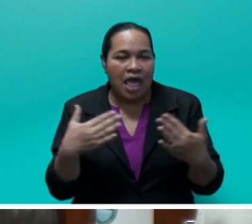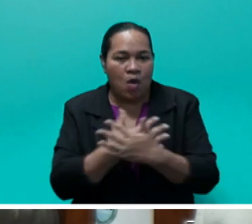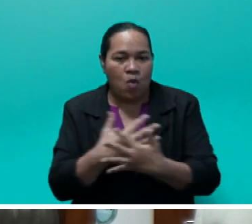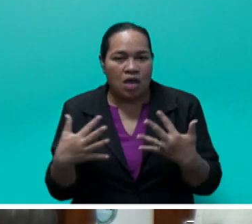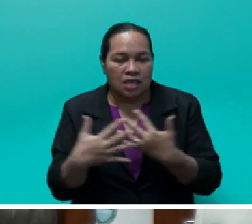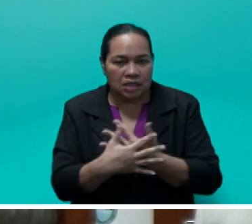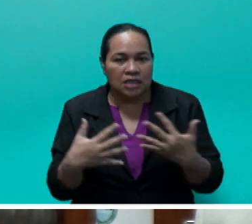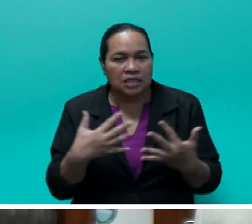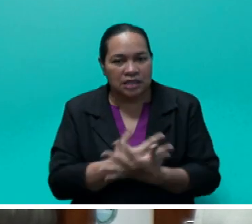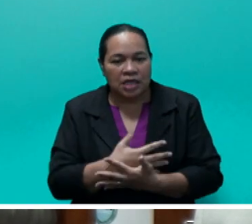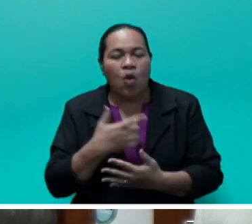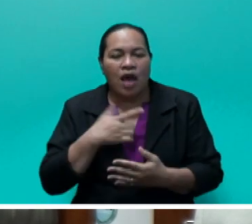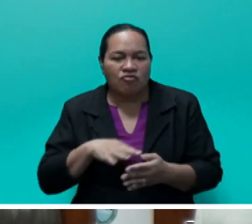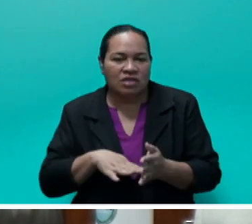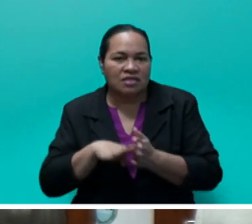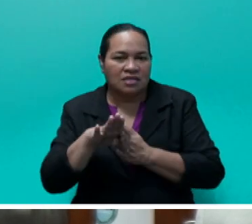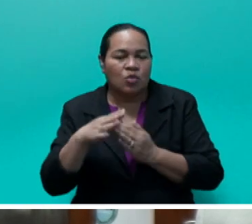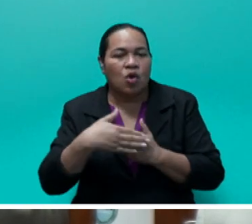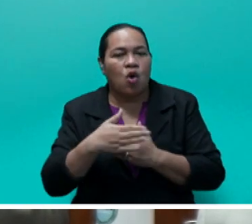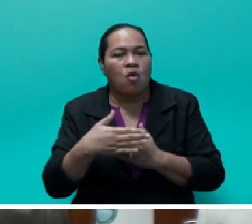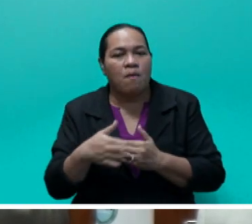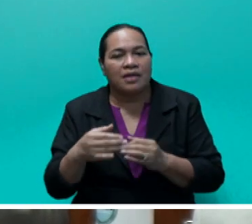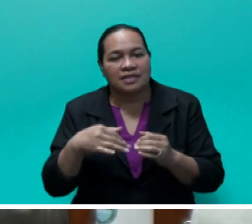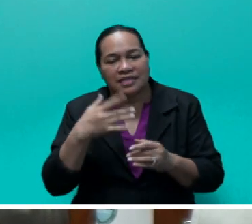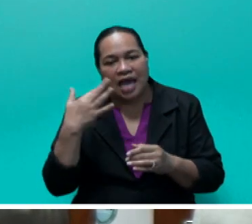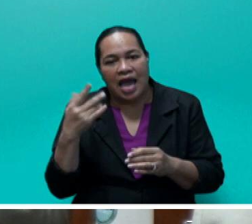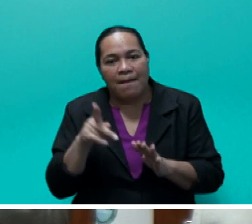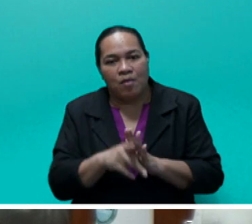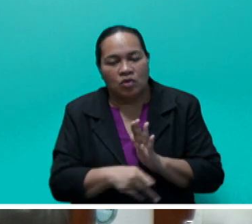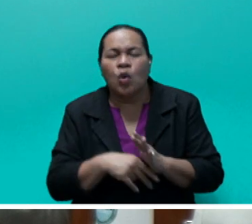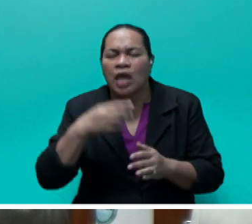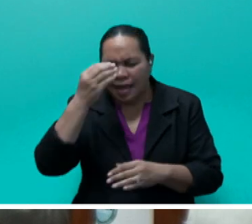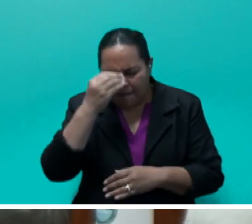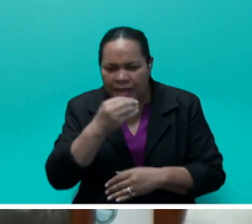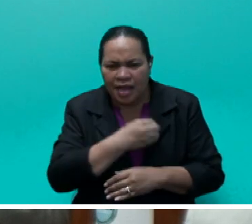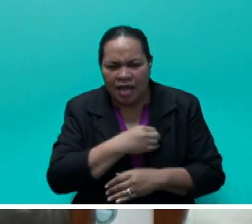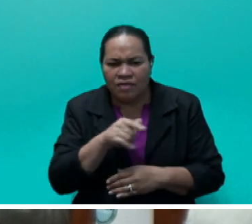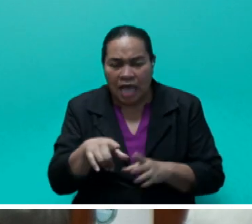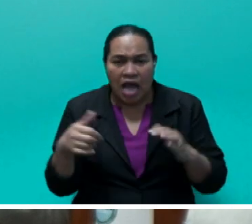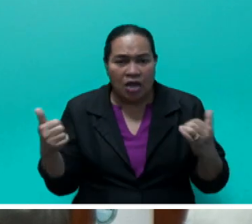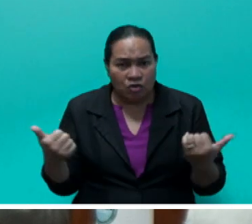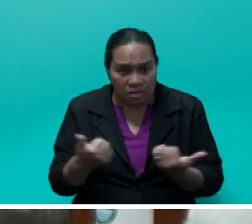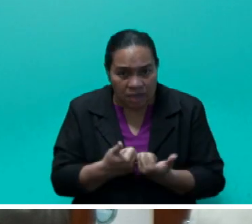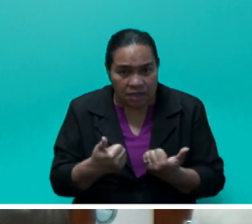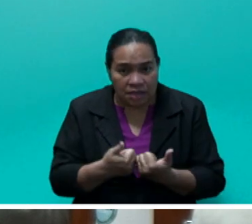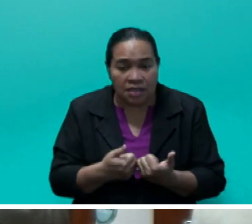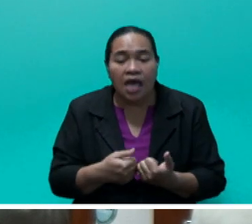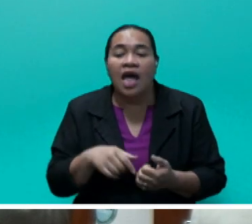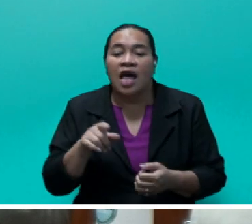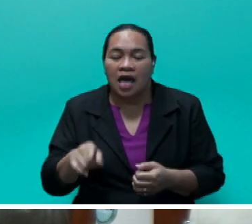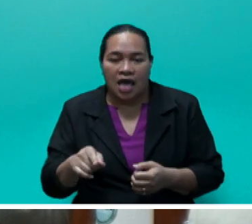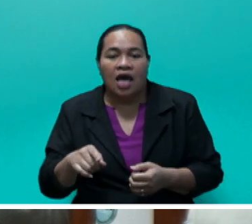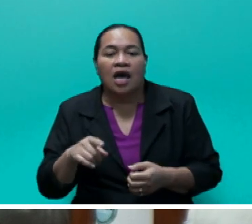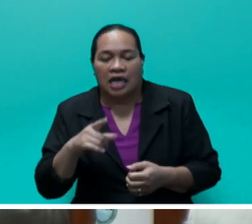diversification plans to enhance profitability through the open skies policies. We believe open skies agreements will enable airlines to